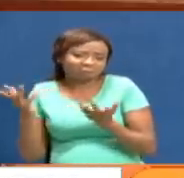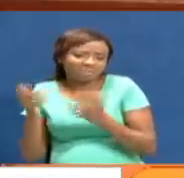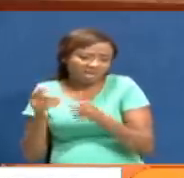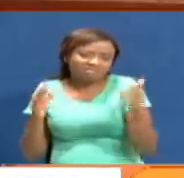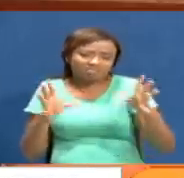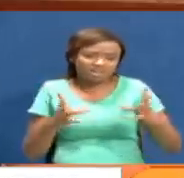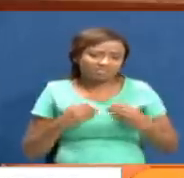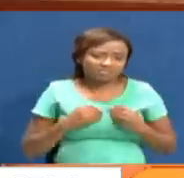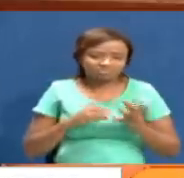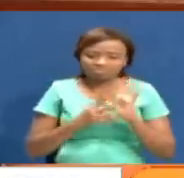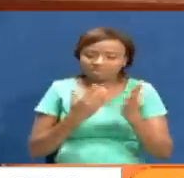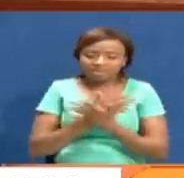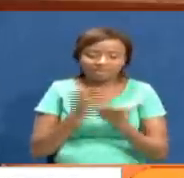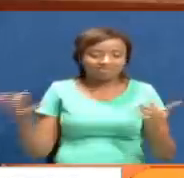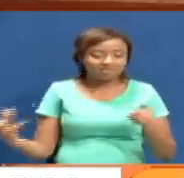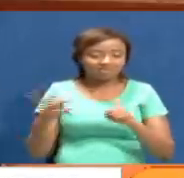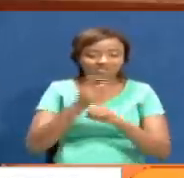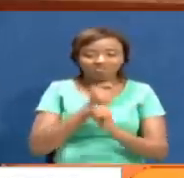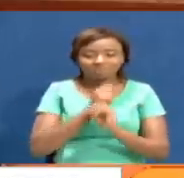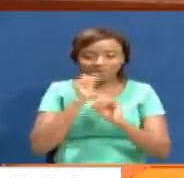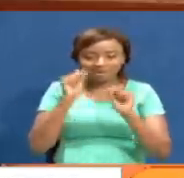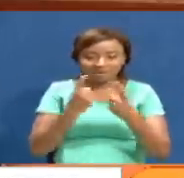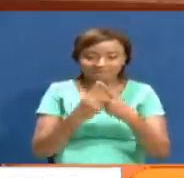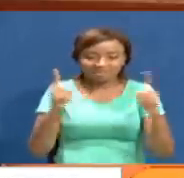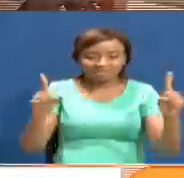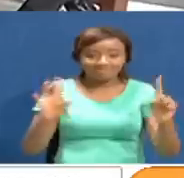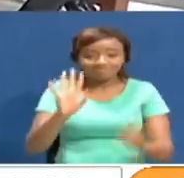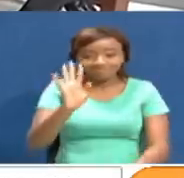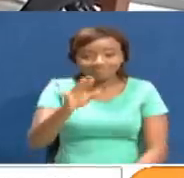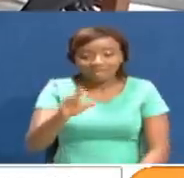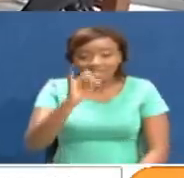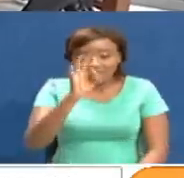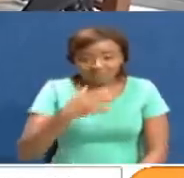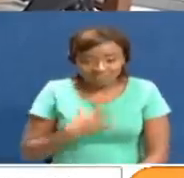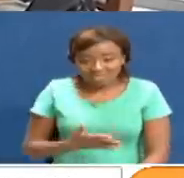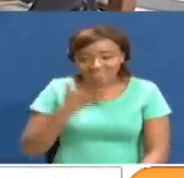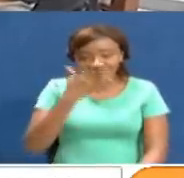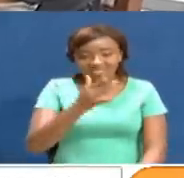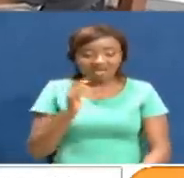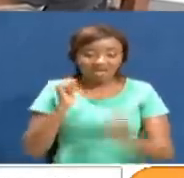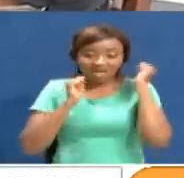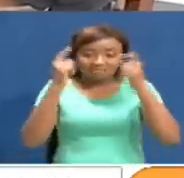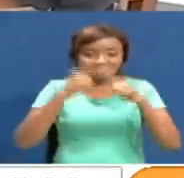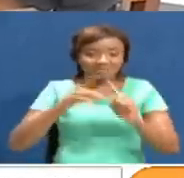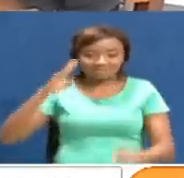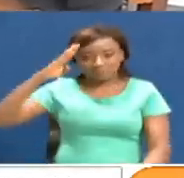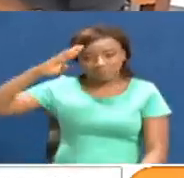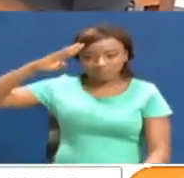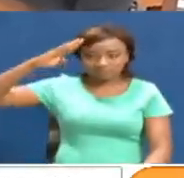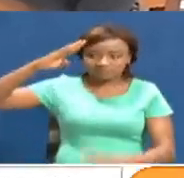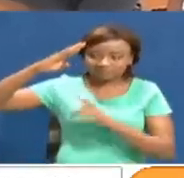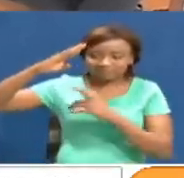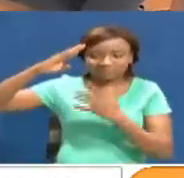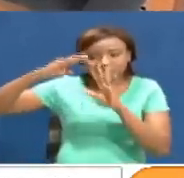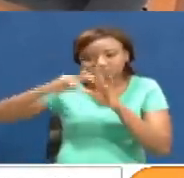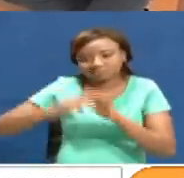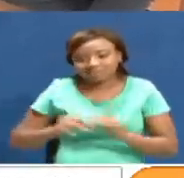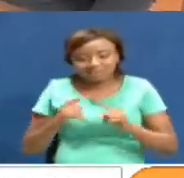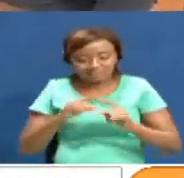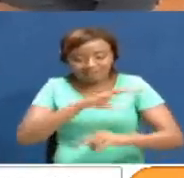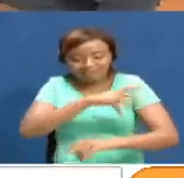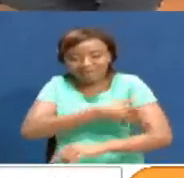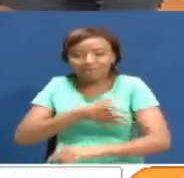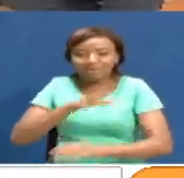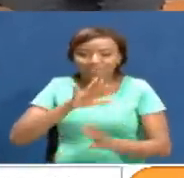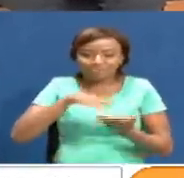is achievable and workable. General, if I was in the military, I'd salute you right now, but I'd just say more power to